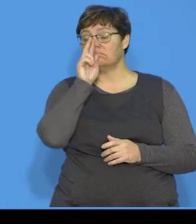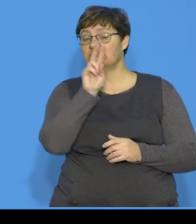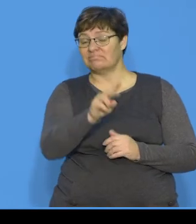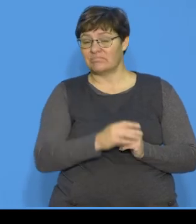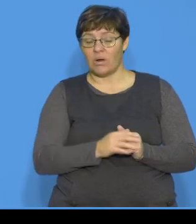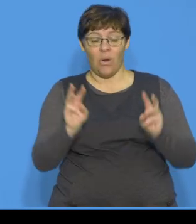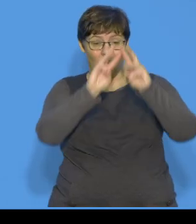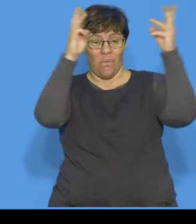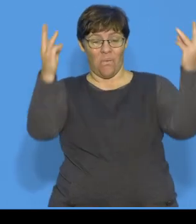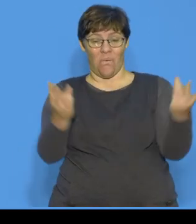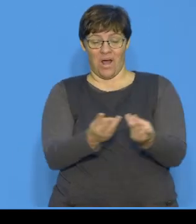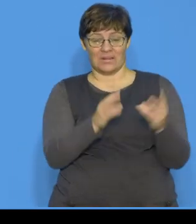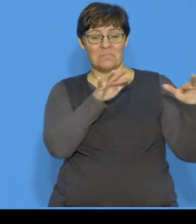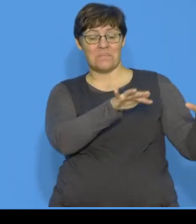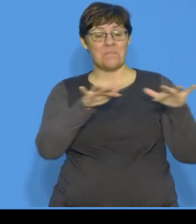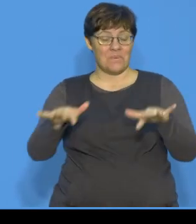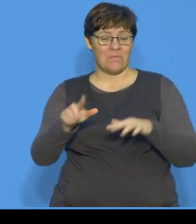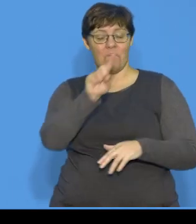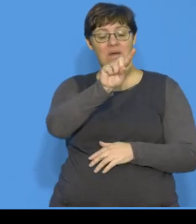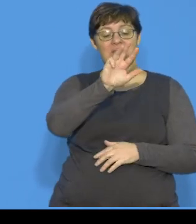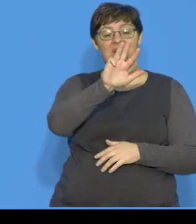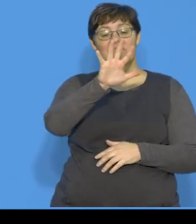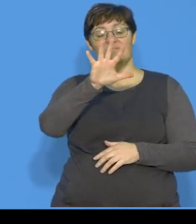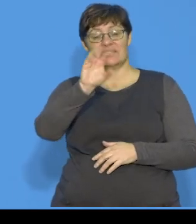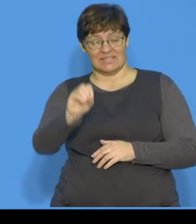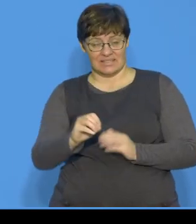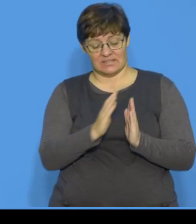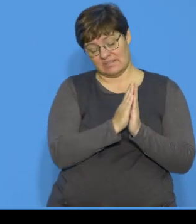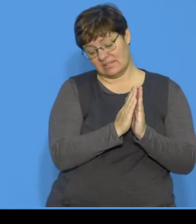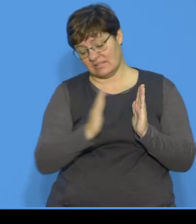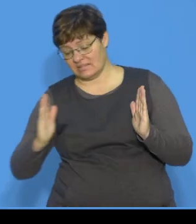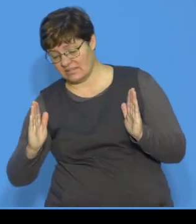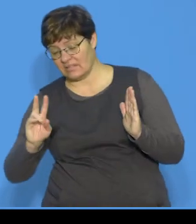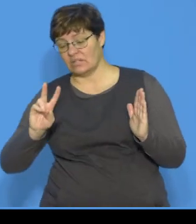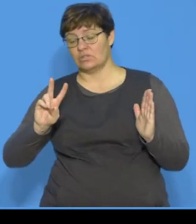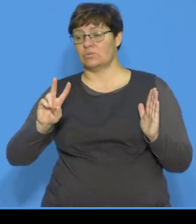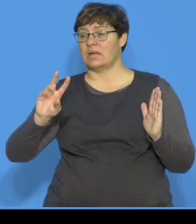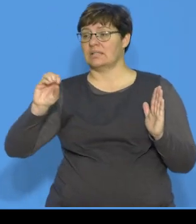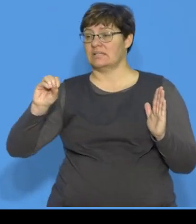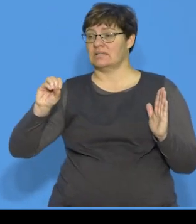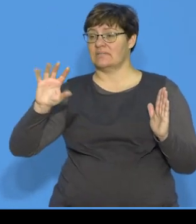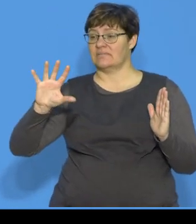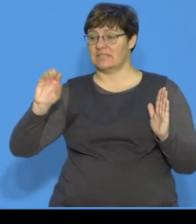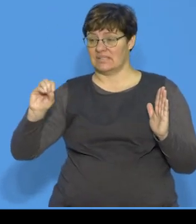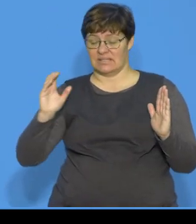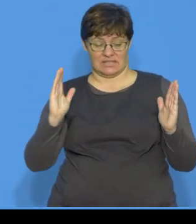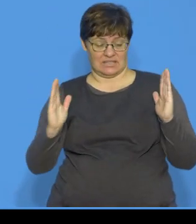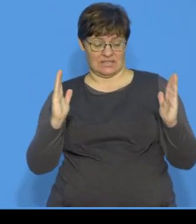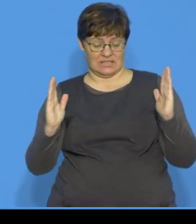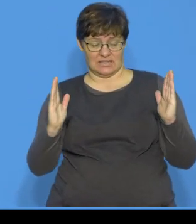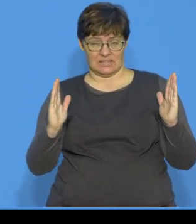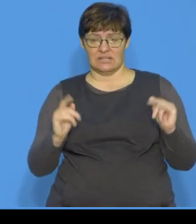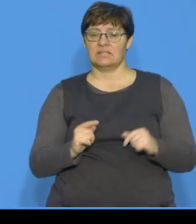looking at the world population 1950 to 2050, we see that